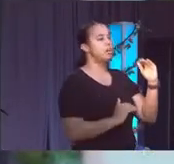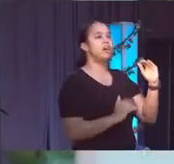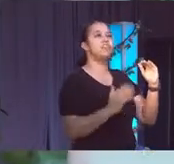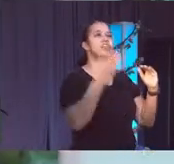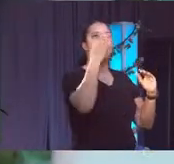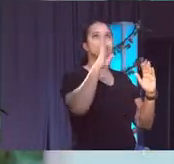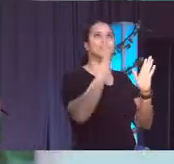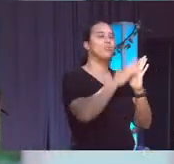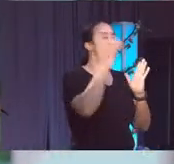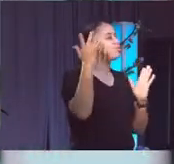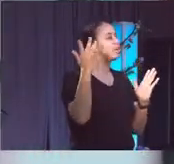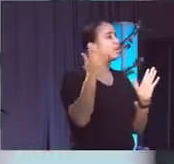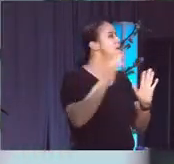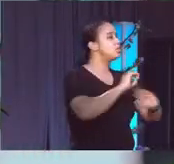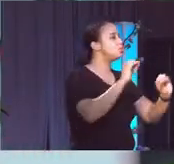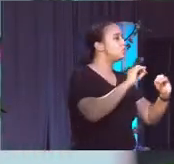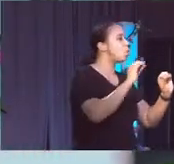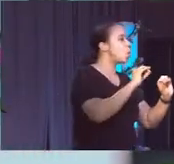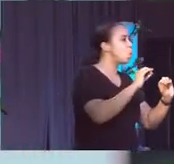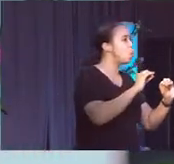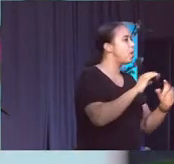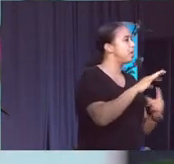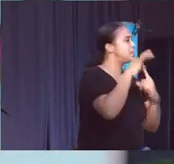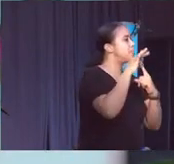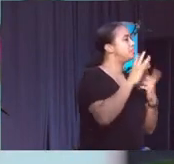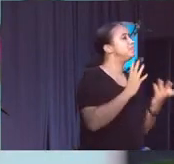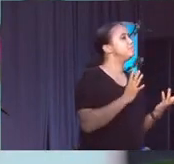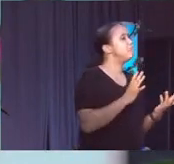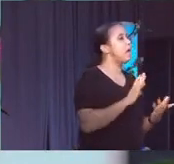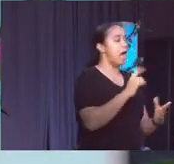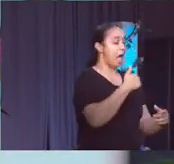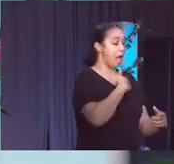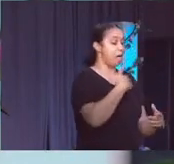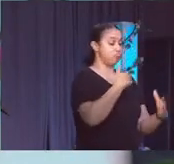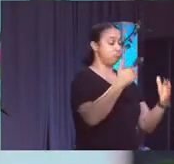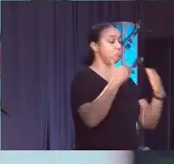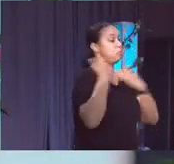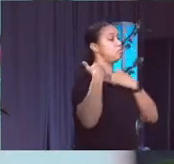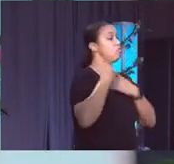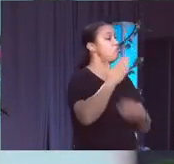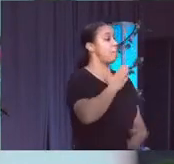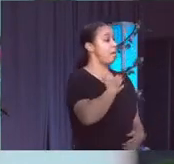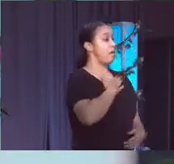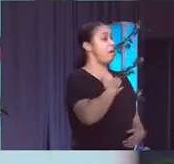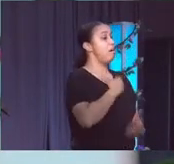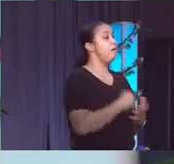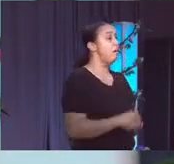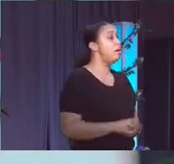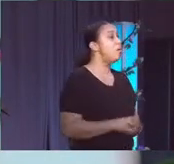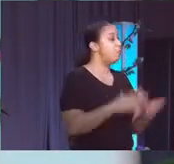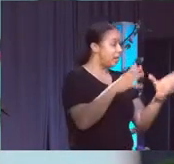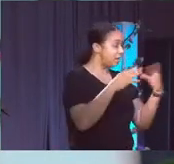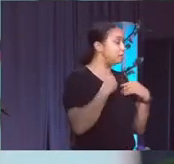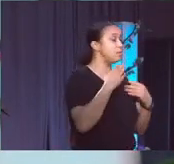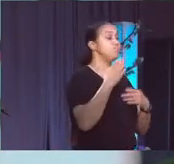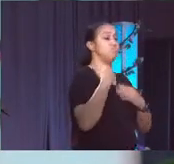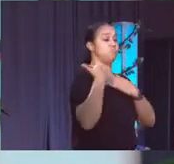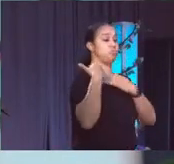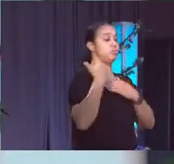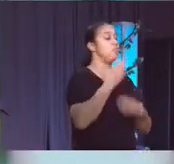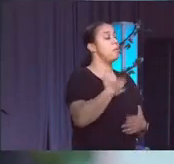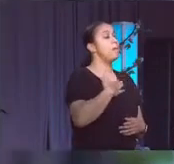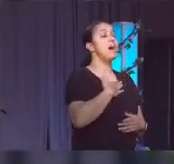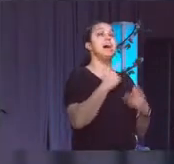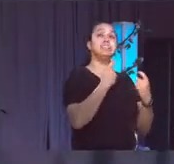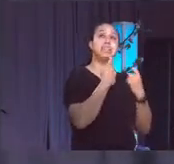Ain't nobody, no, there's no exception. We've all sinned. Listen, let me take responsibility for mine. When I took responsibility for my sin, I said, Lord,